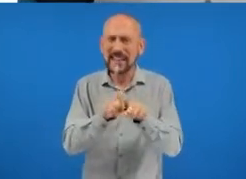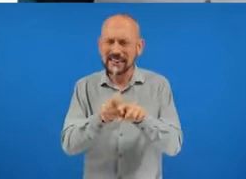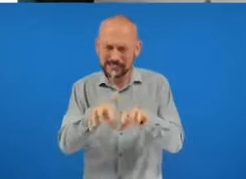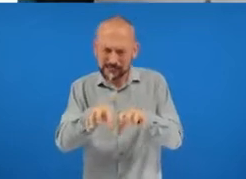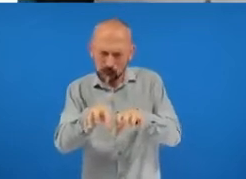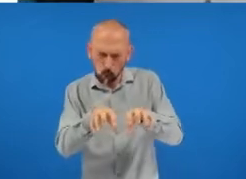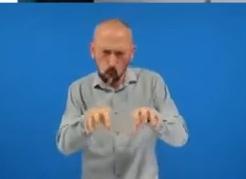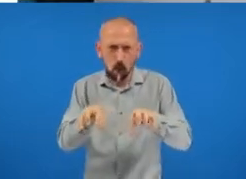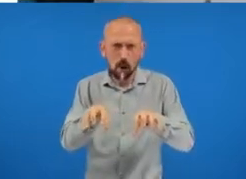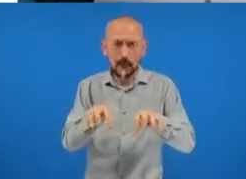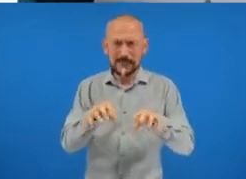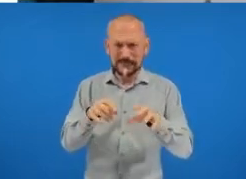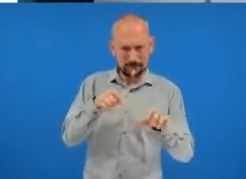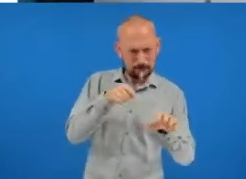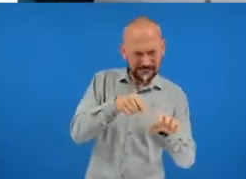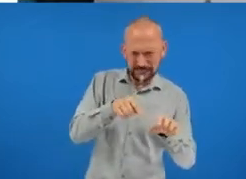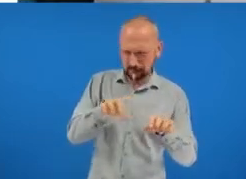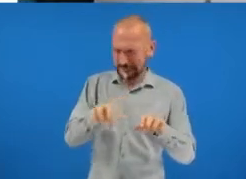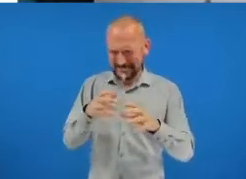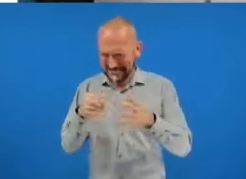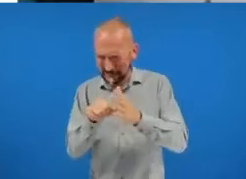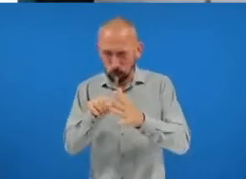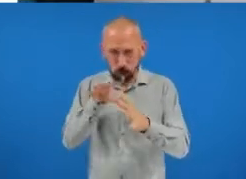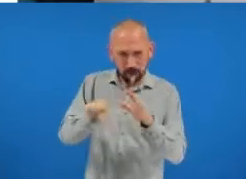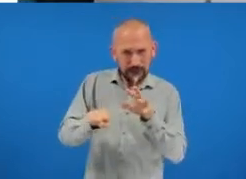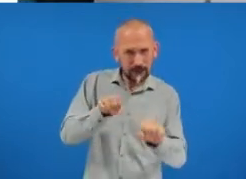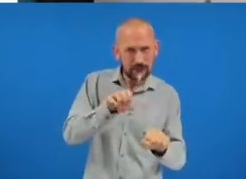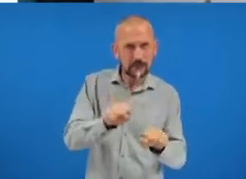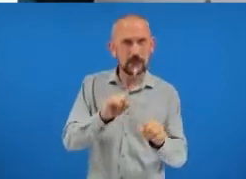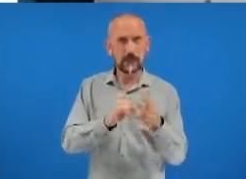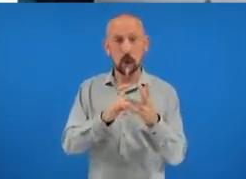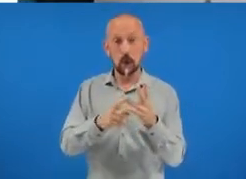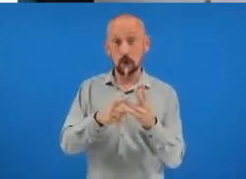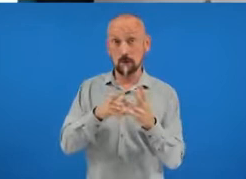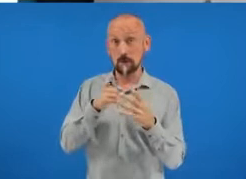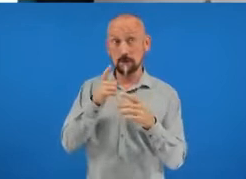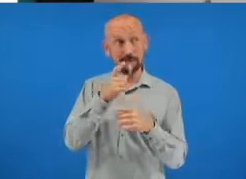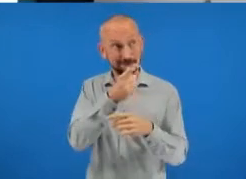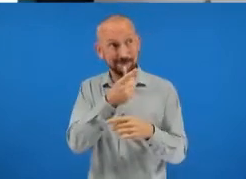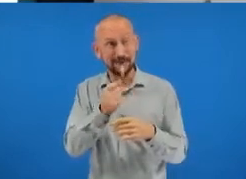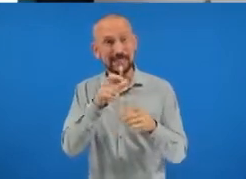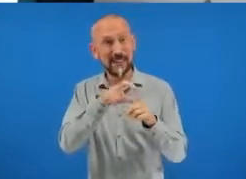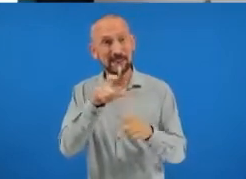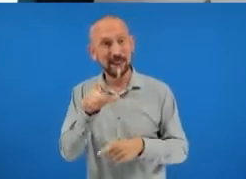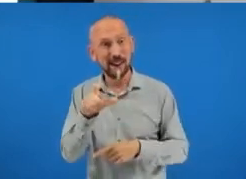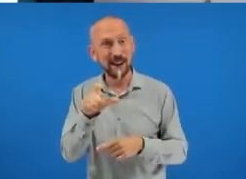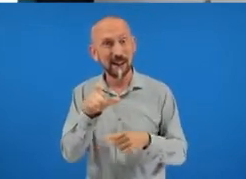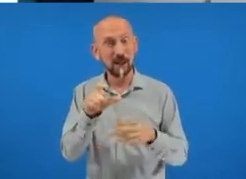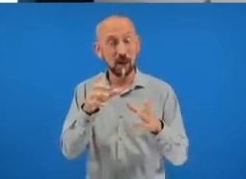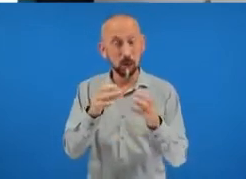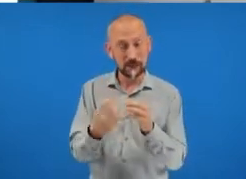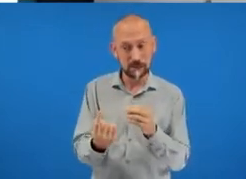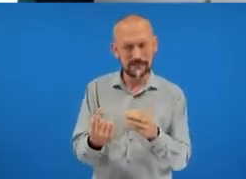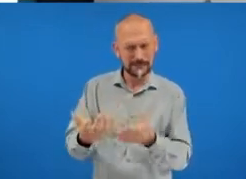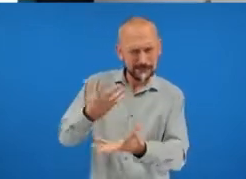key pieces. As you might see in this image here of David Clark mapping out the roadmap of a person's social